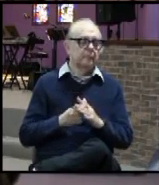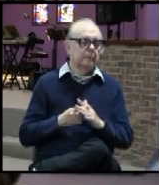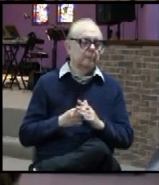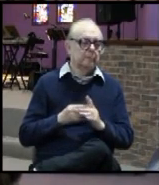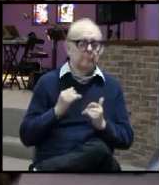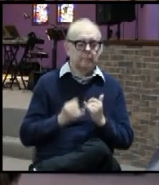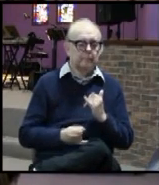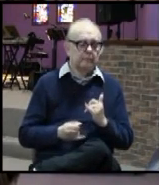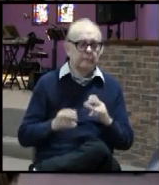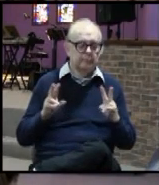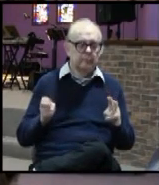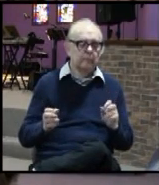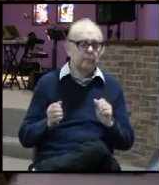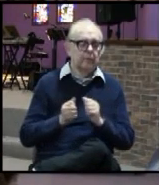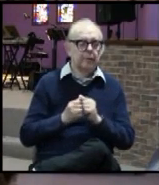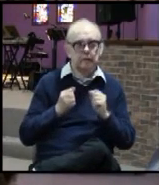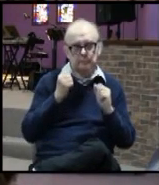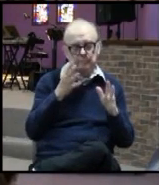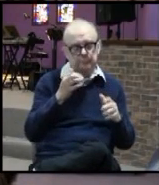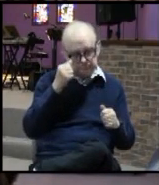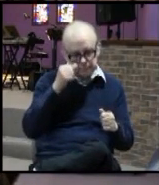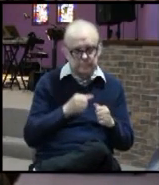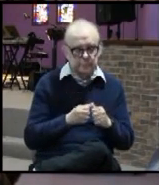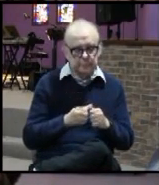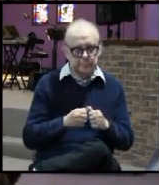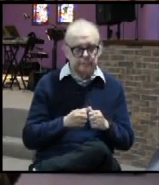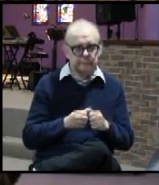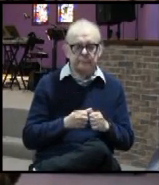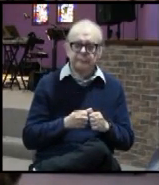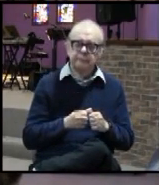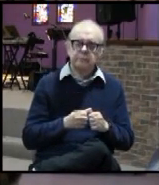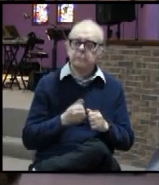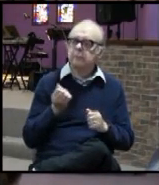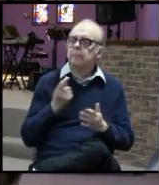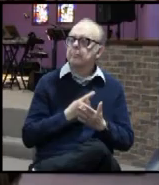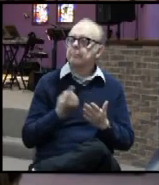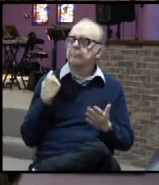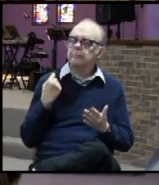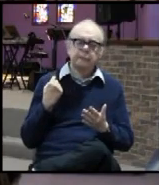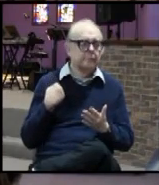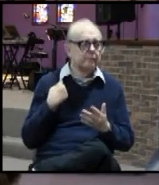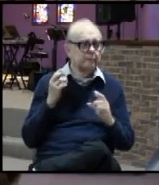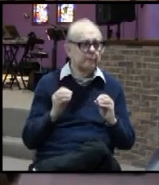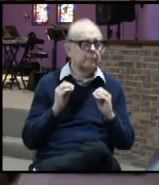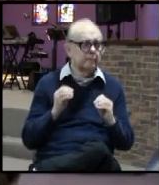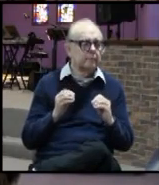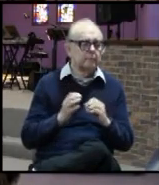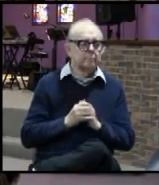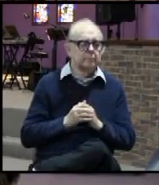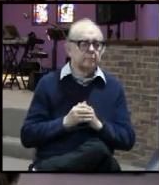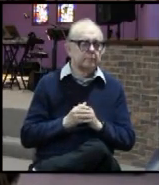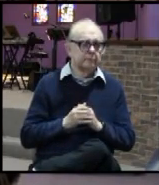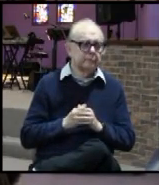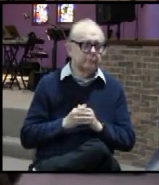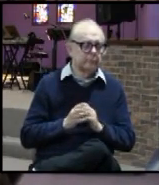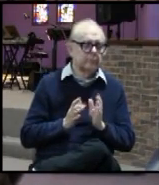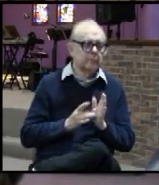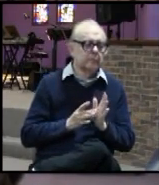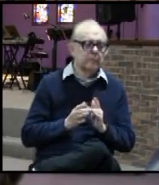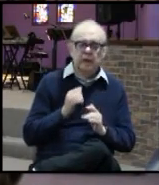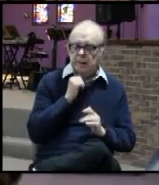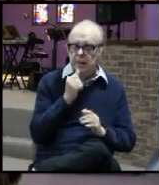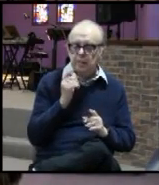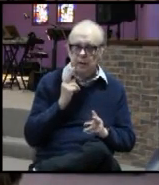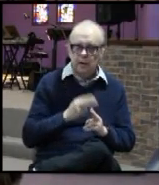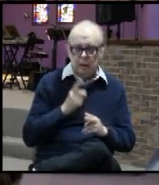statement was with Father. Now remember, a few weeks ago, we were teaching he didn't call God his